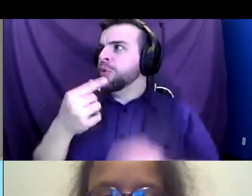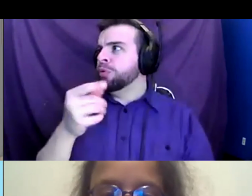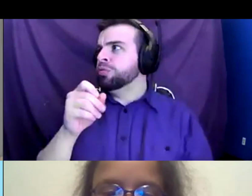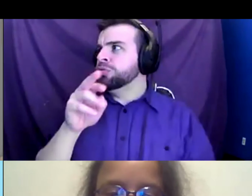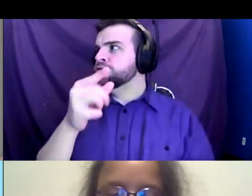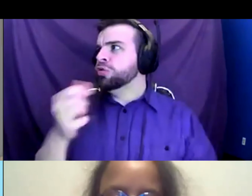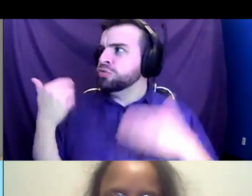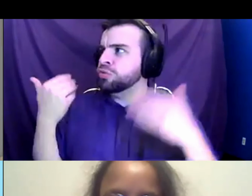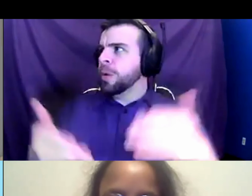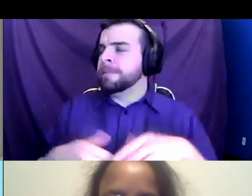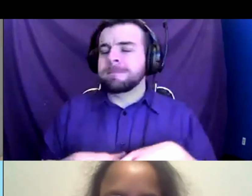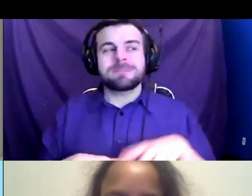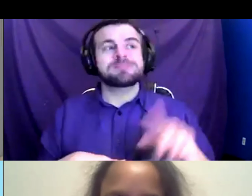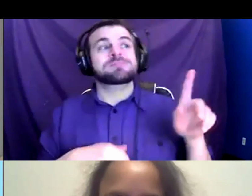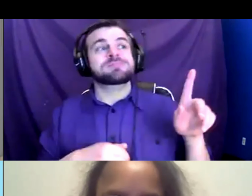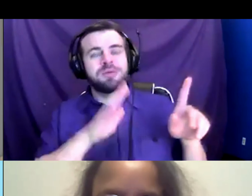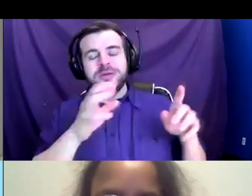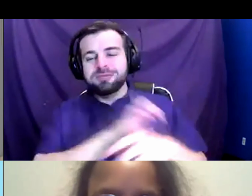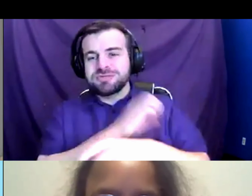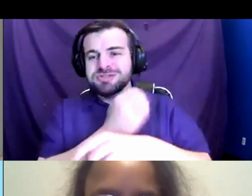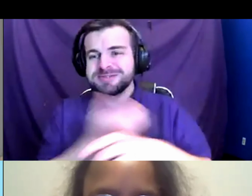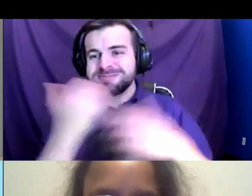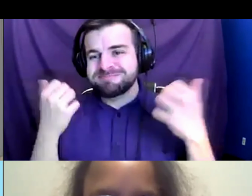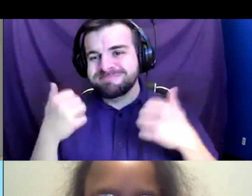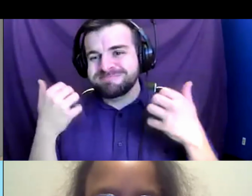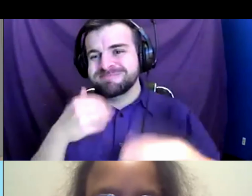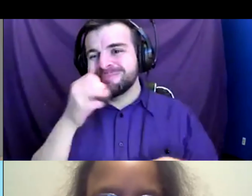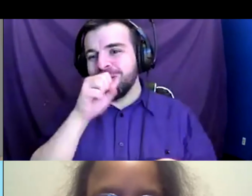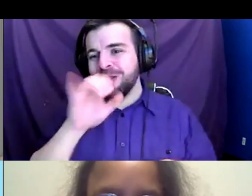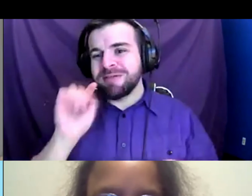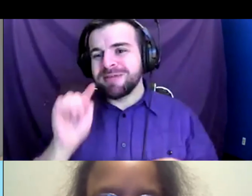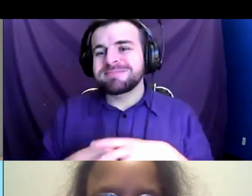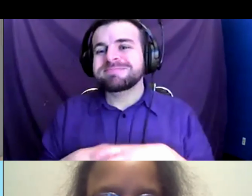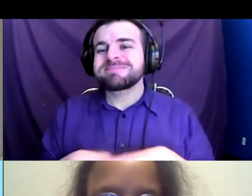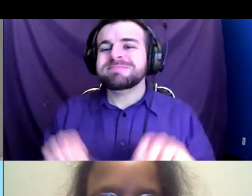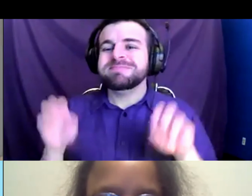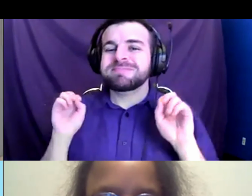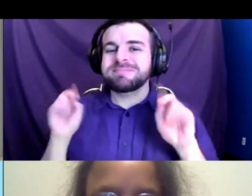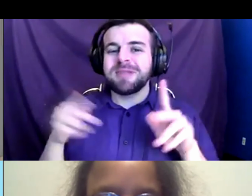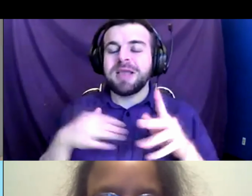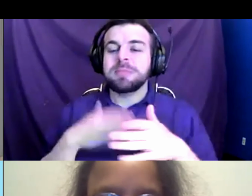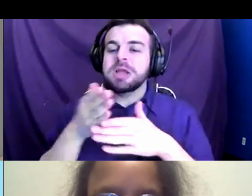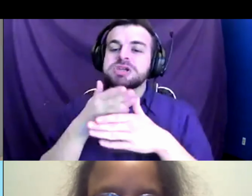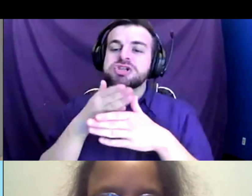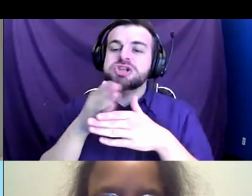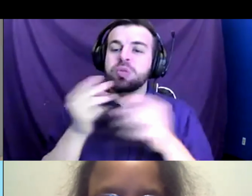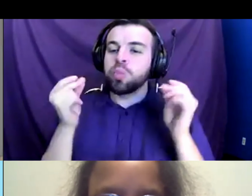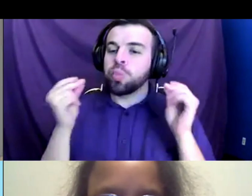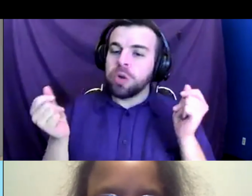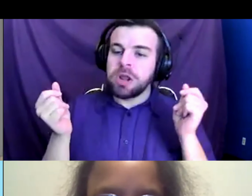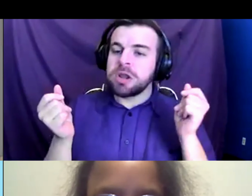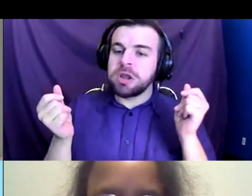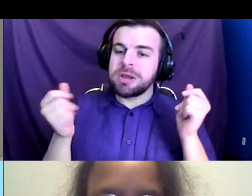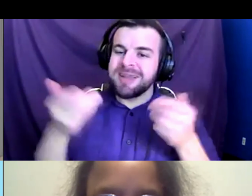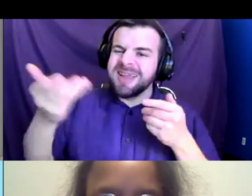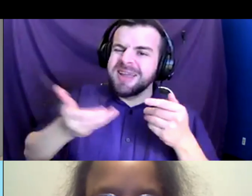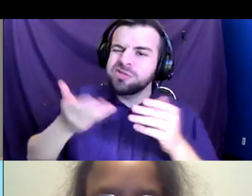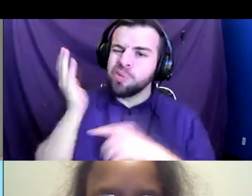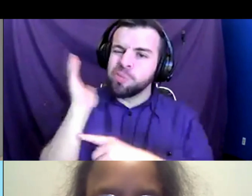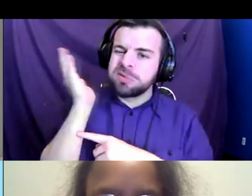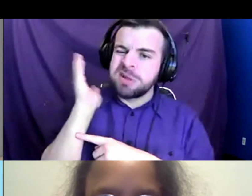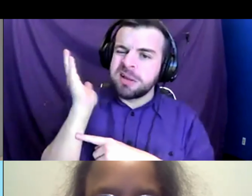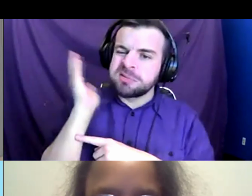it. All right, I am going to share a quick intro presentation with everybody,